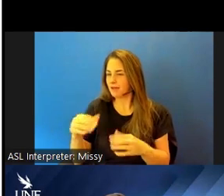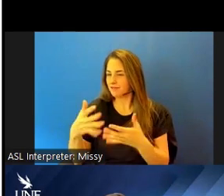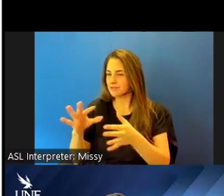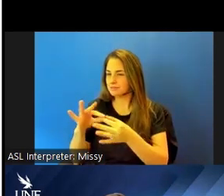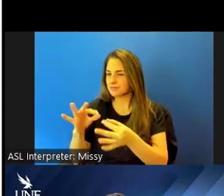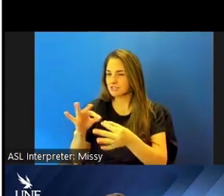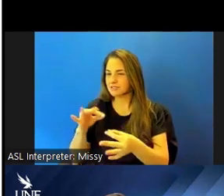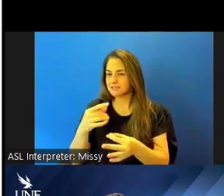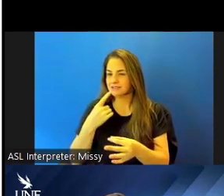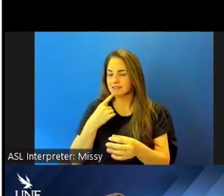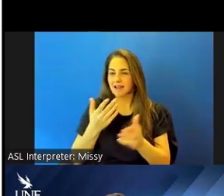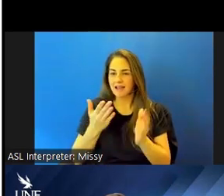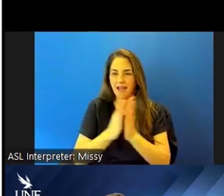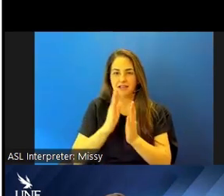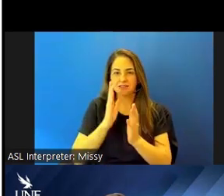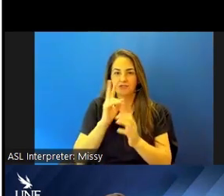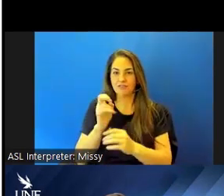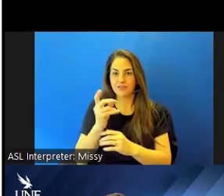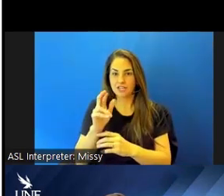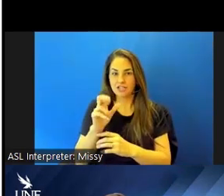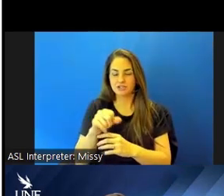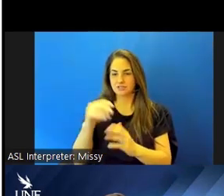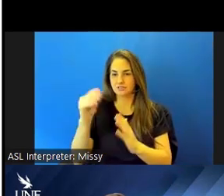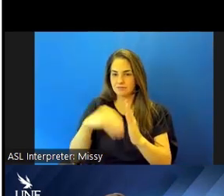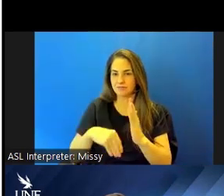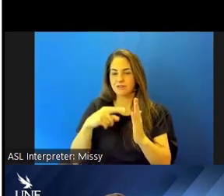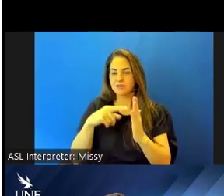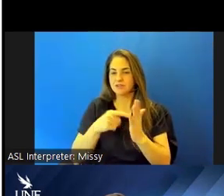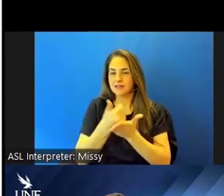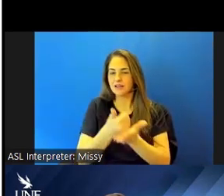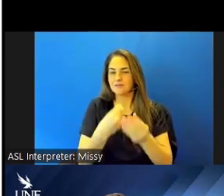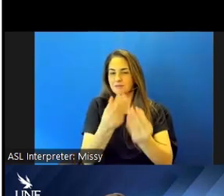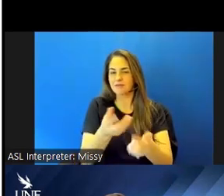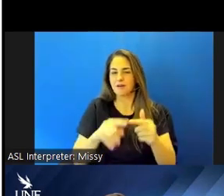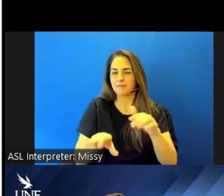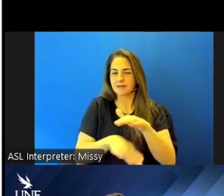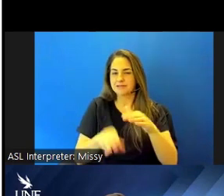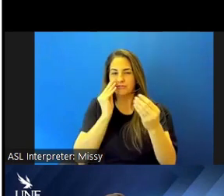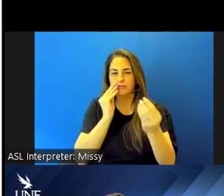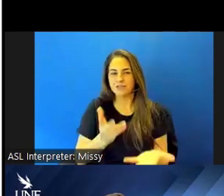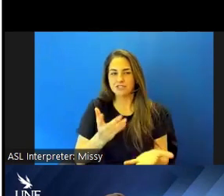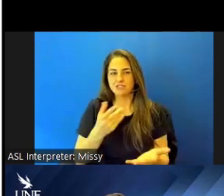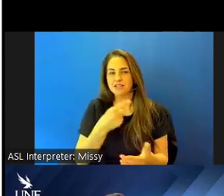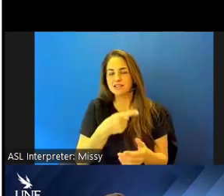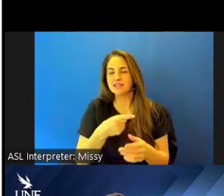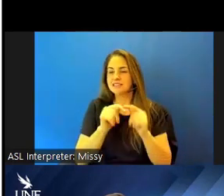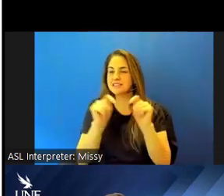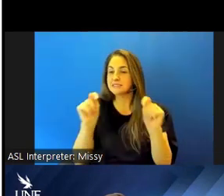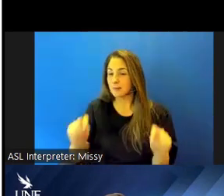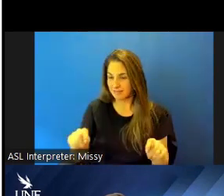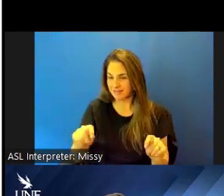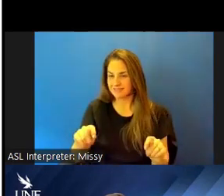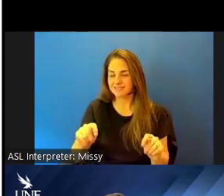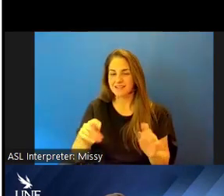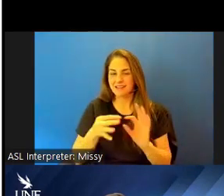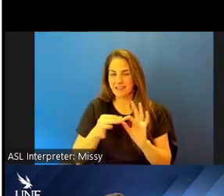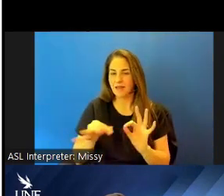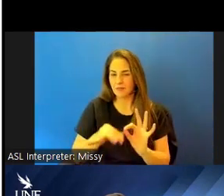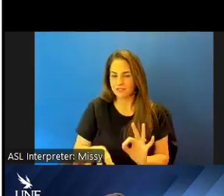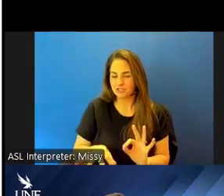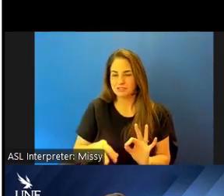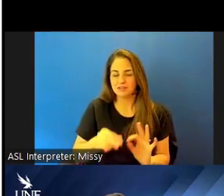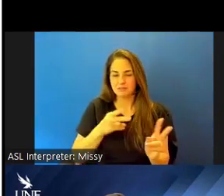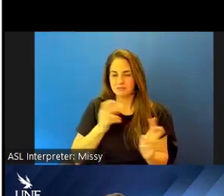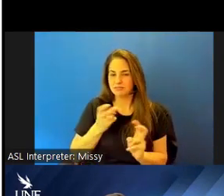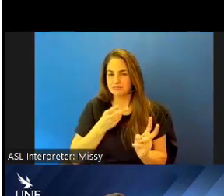to ask for vendors to complete this to at least give you some foundational information. Here's a template set of language for you. You can